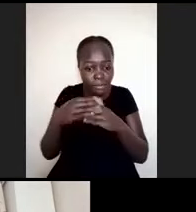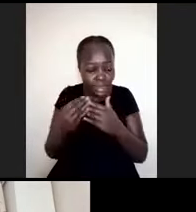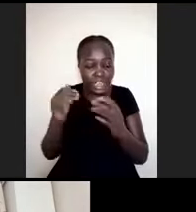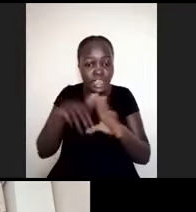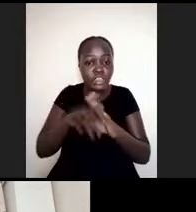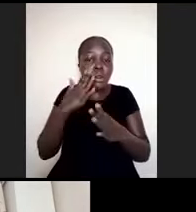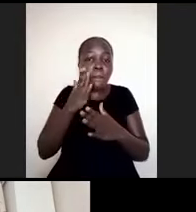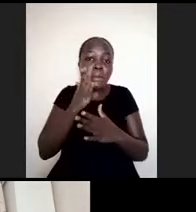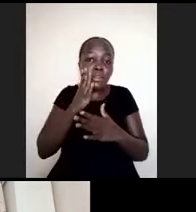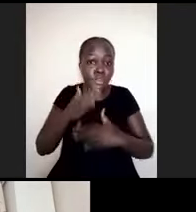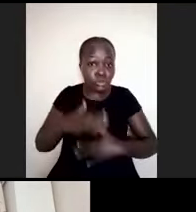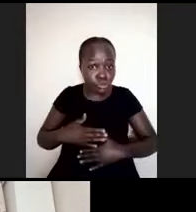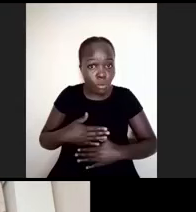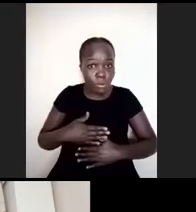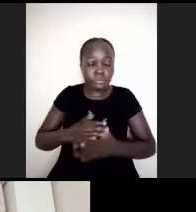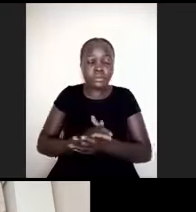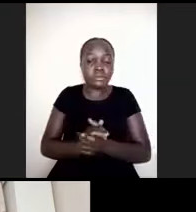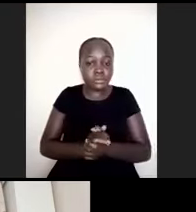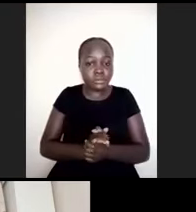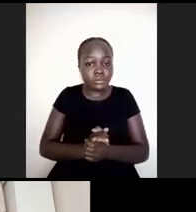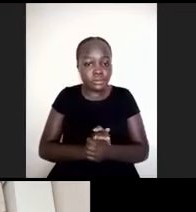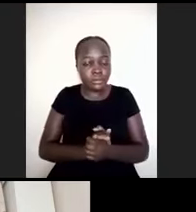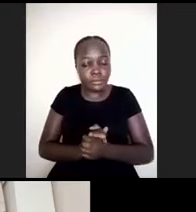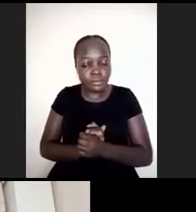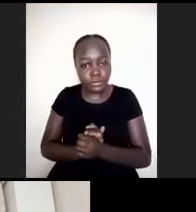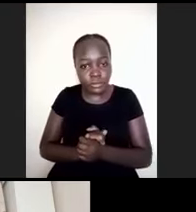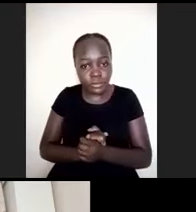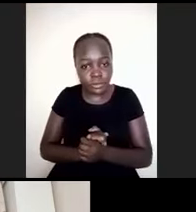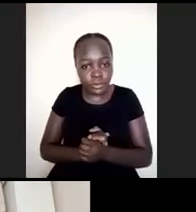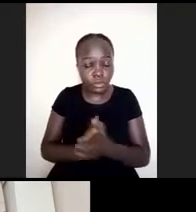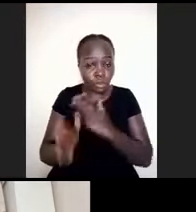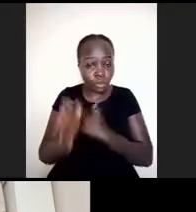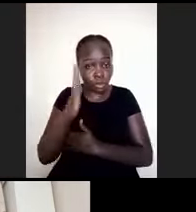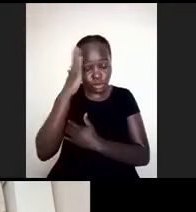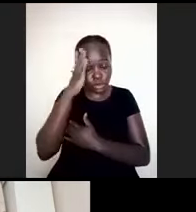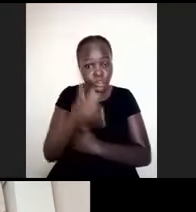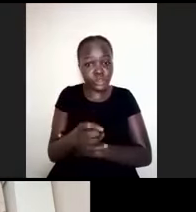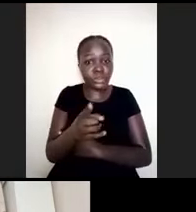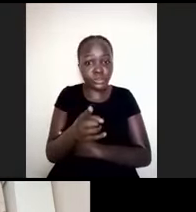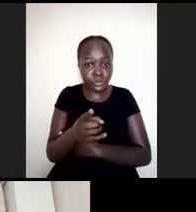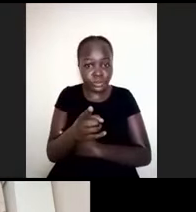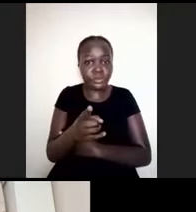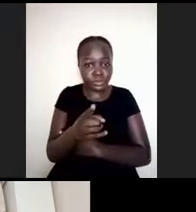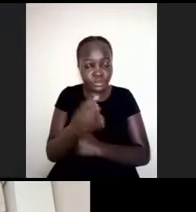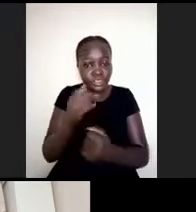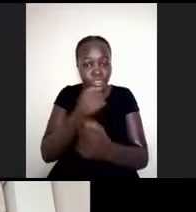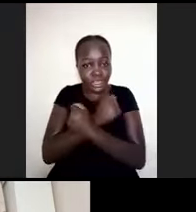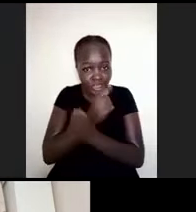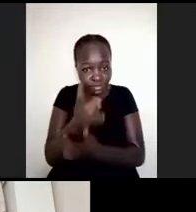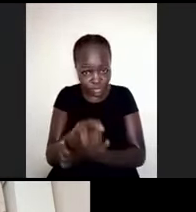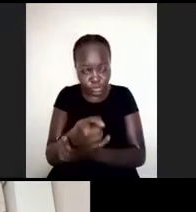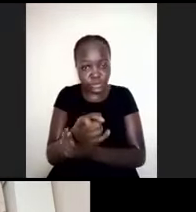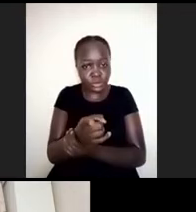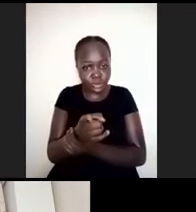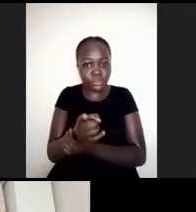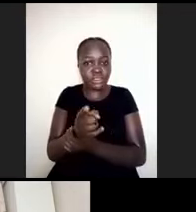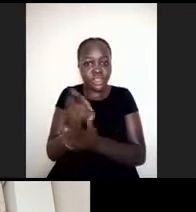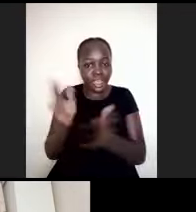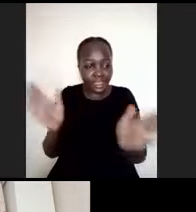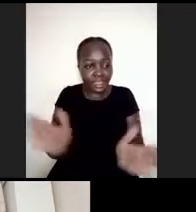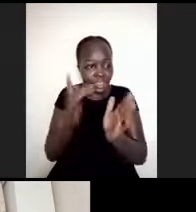womb. So God knows you. He loves you. He cares for